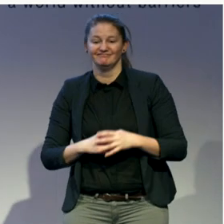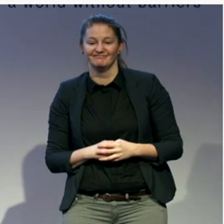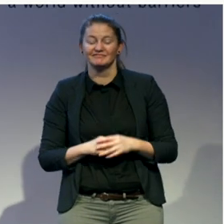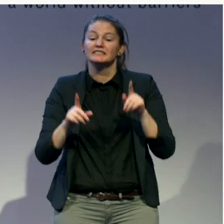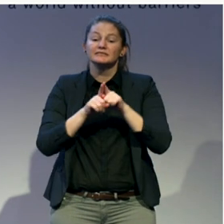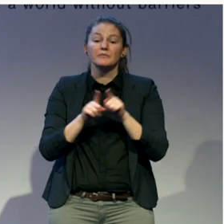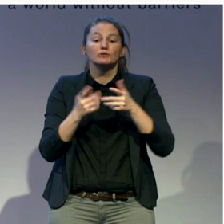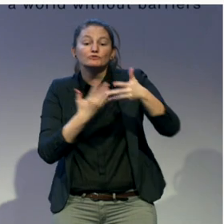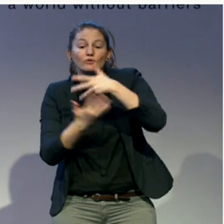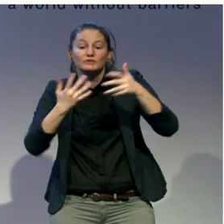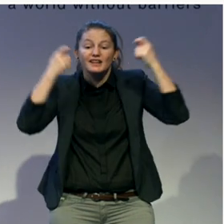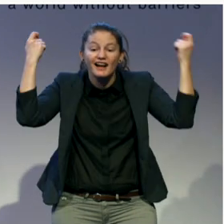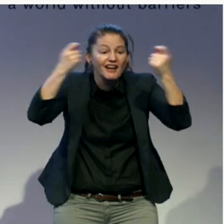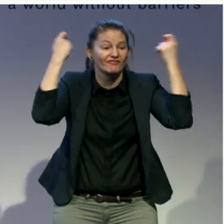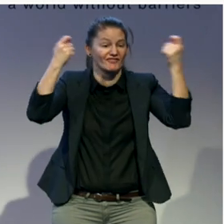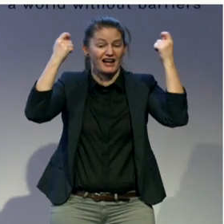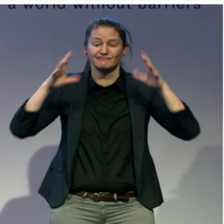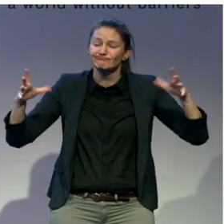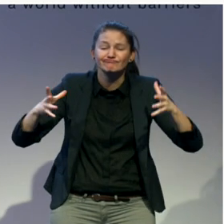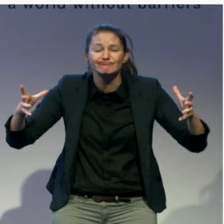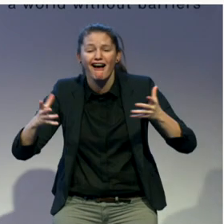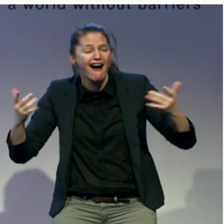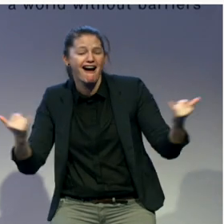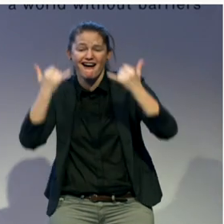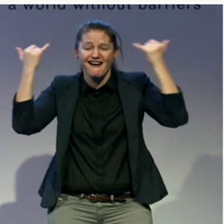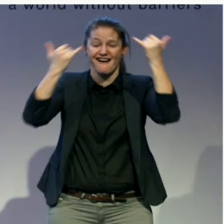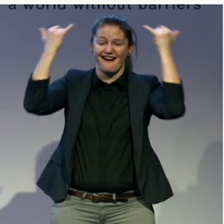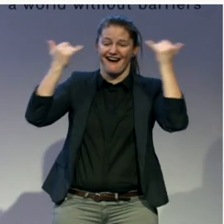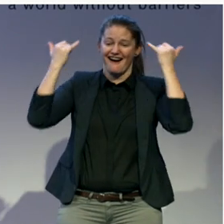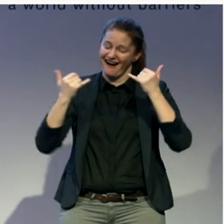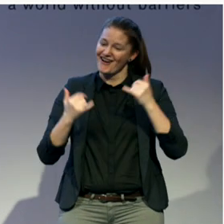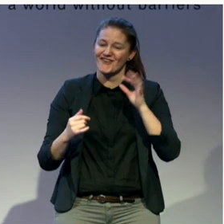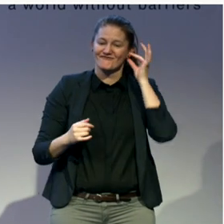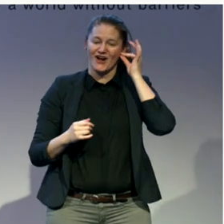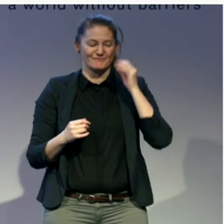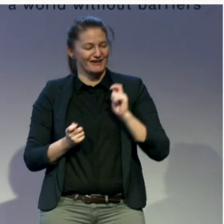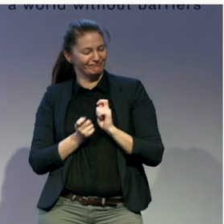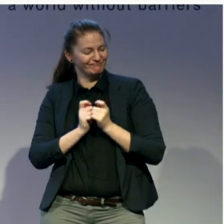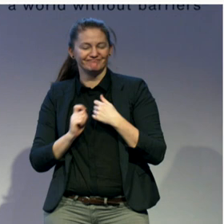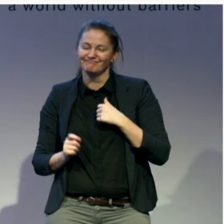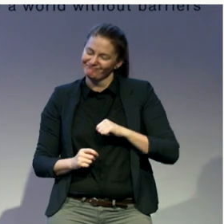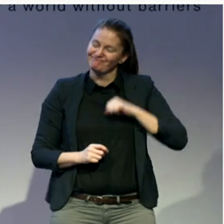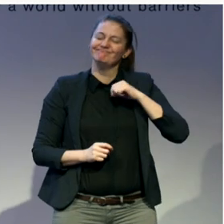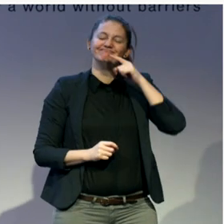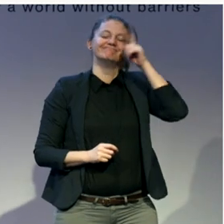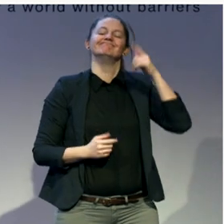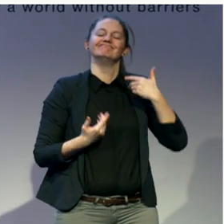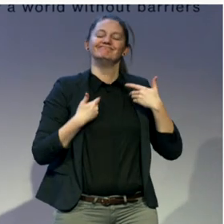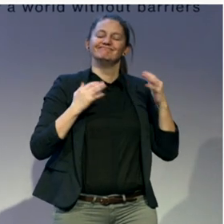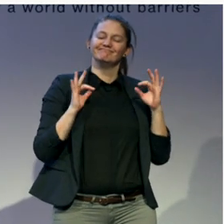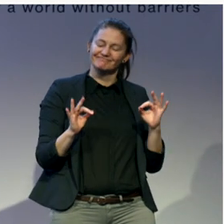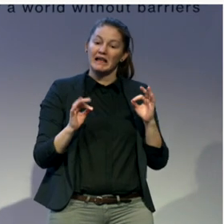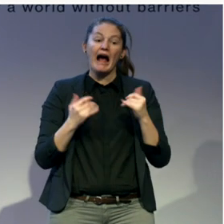women become very proud, and the last word you said, and it's not very finished yet, was women are now powerful and can